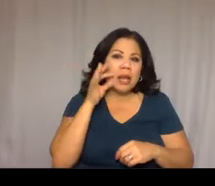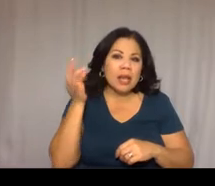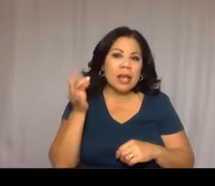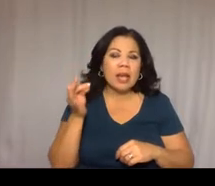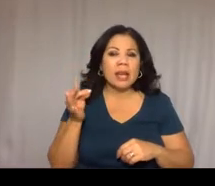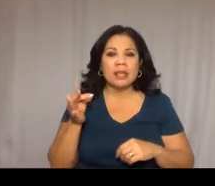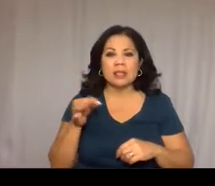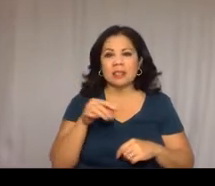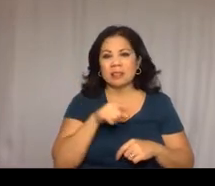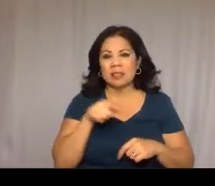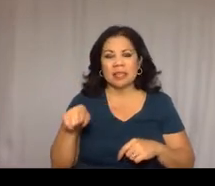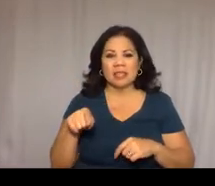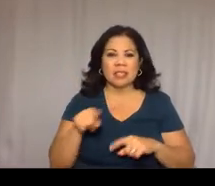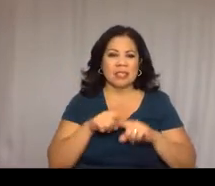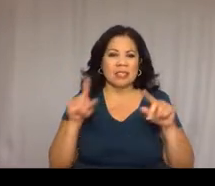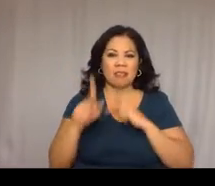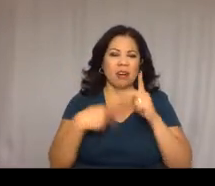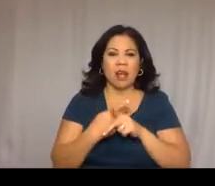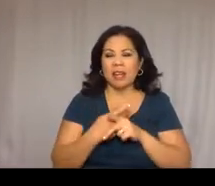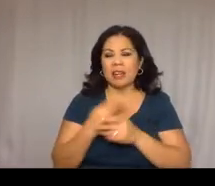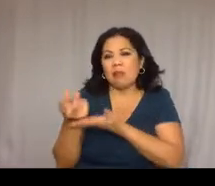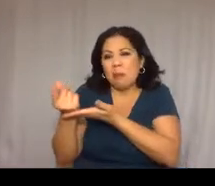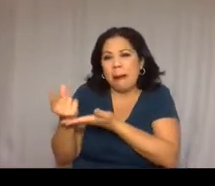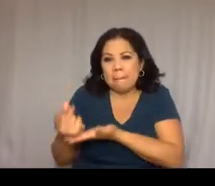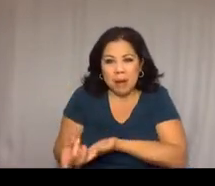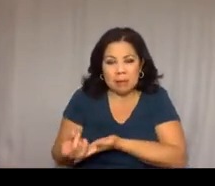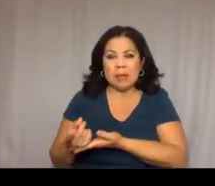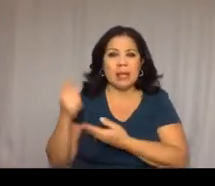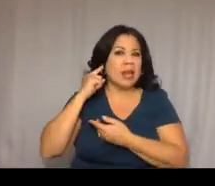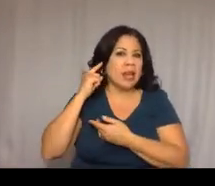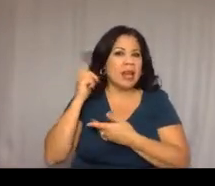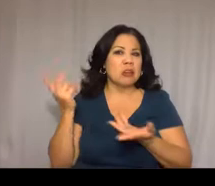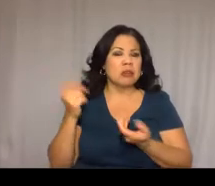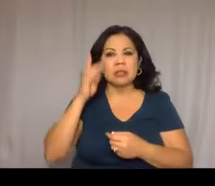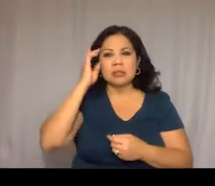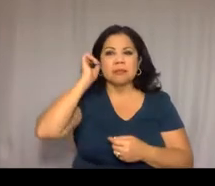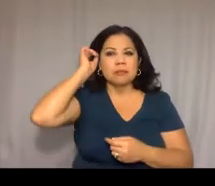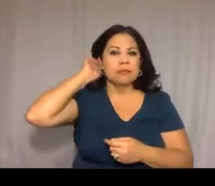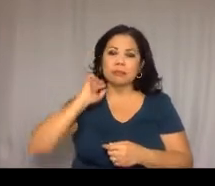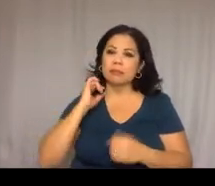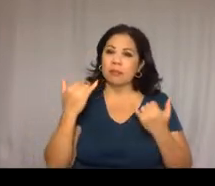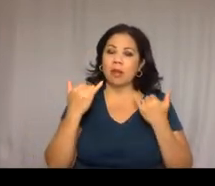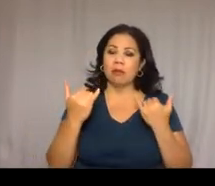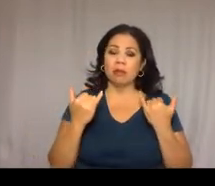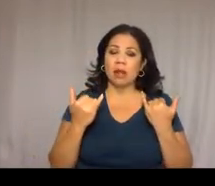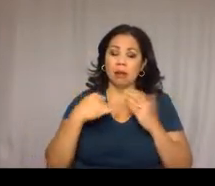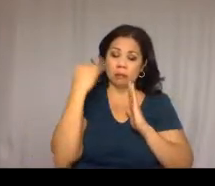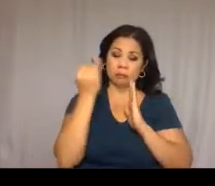And these two on the bottom are kind of different kind of puppy ears, different kind of dogs. So at this point, go ahead and